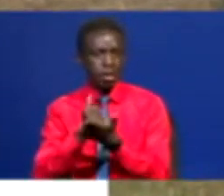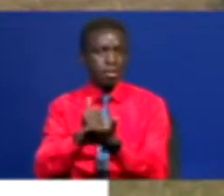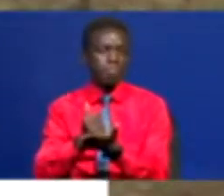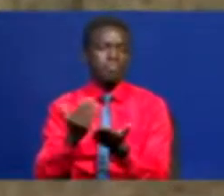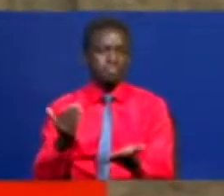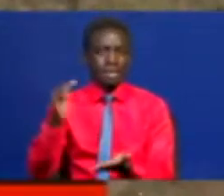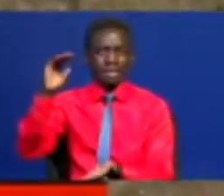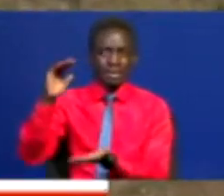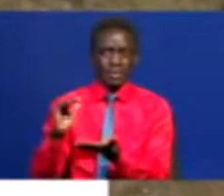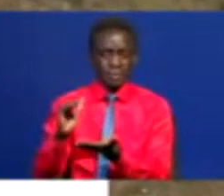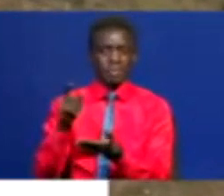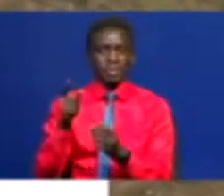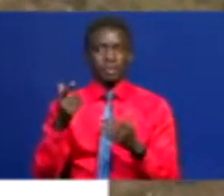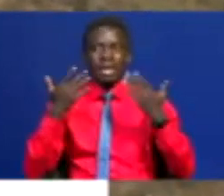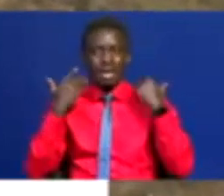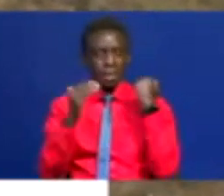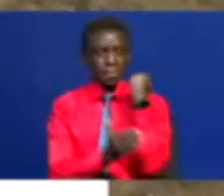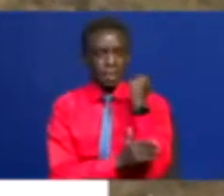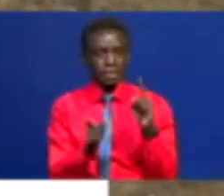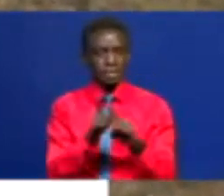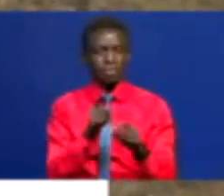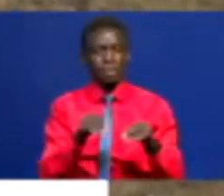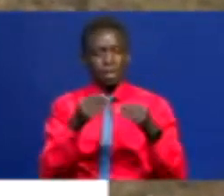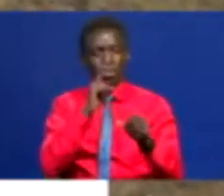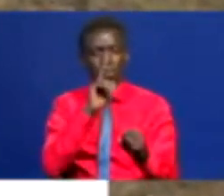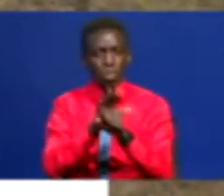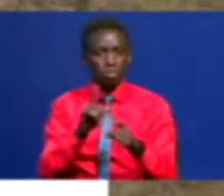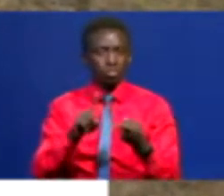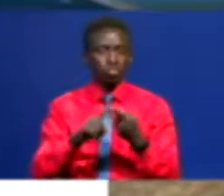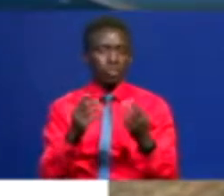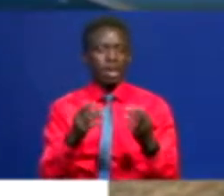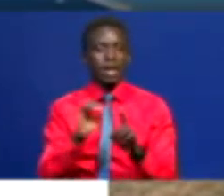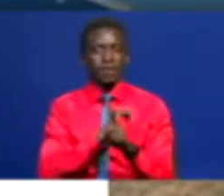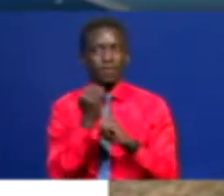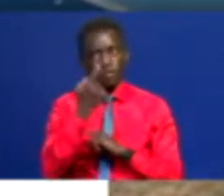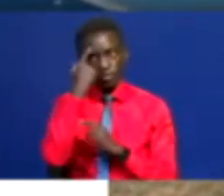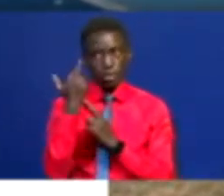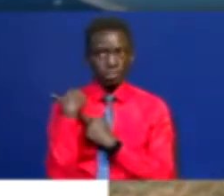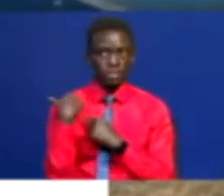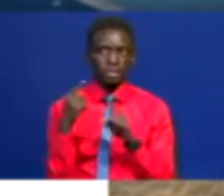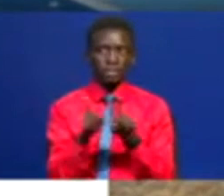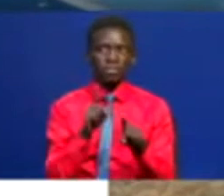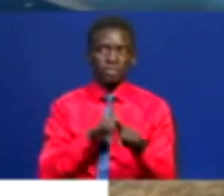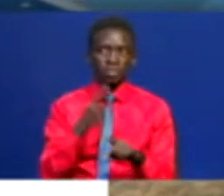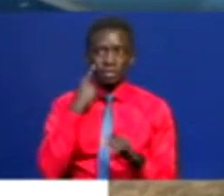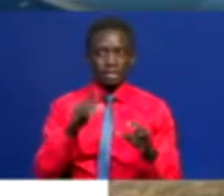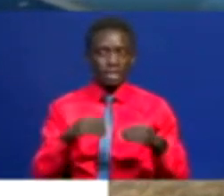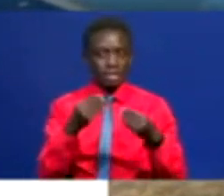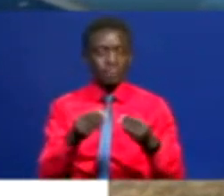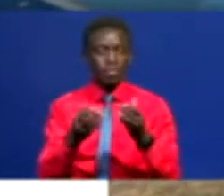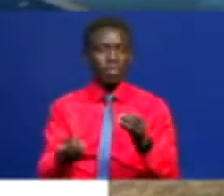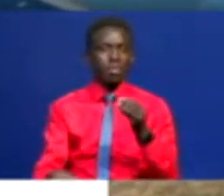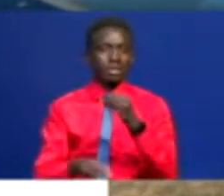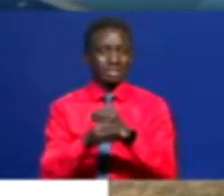testament to the authority's unwavering commitment to environmental responsibility, even as it explores additional ways to mitigate